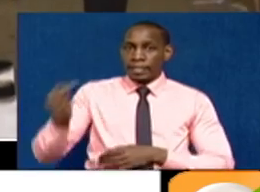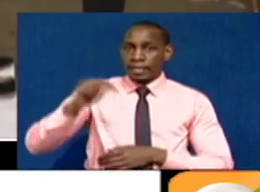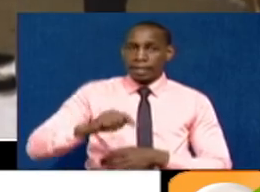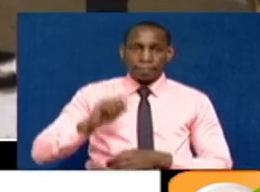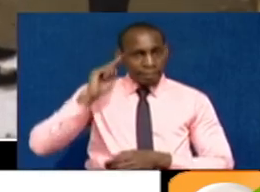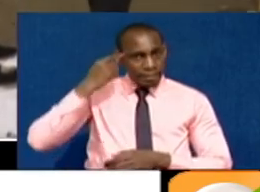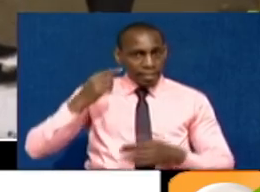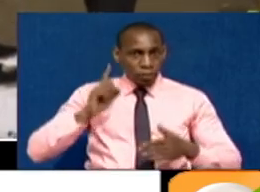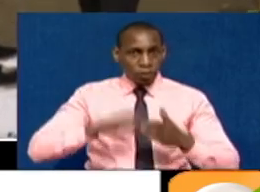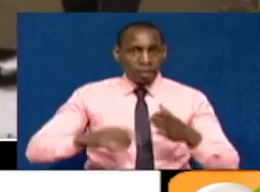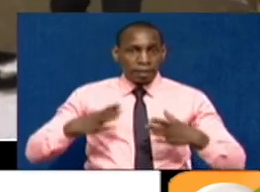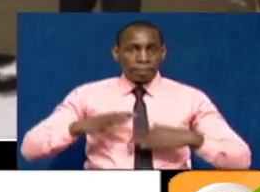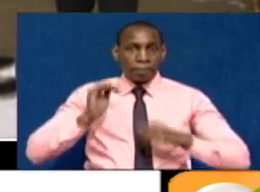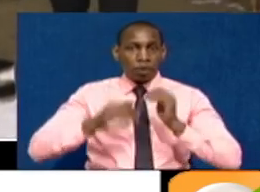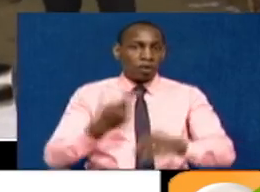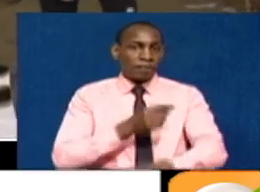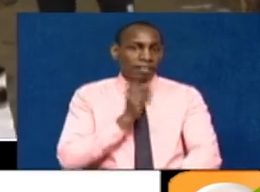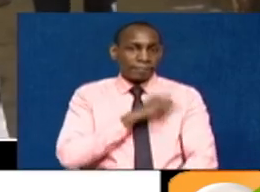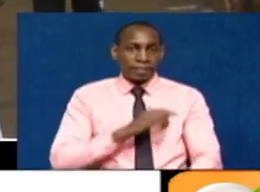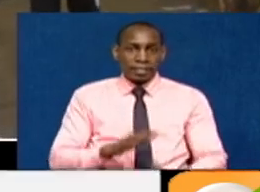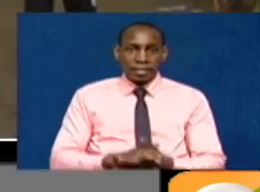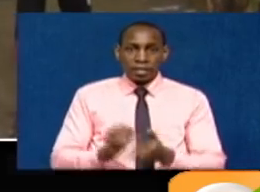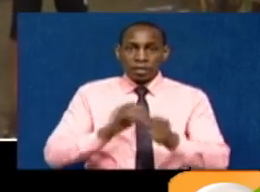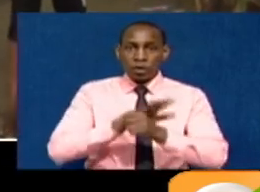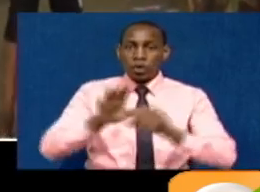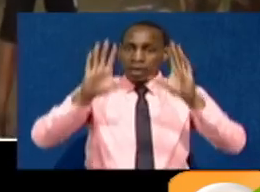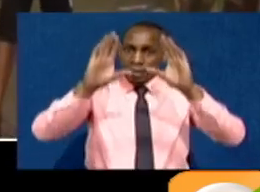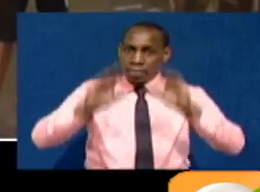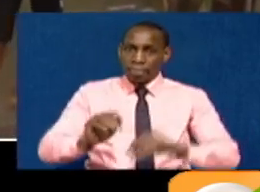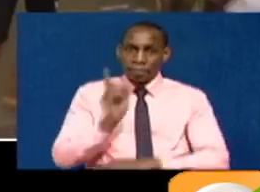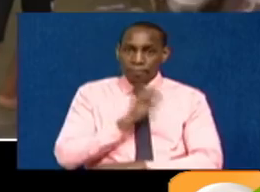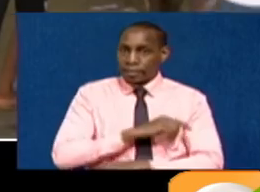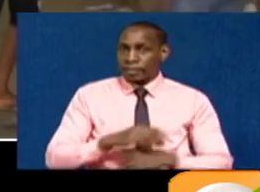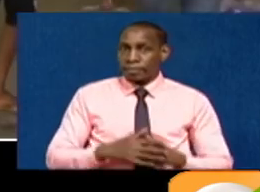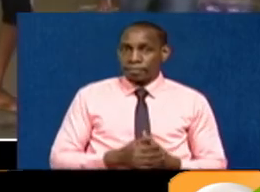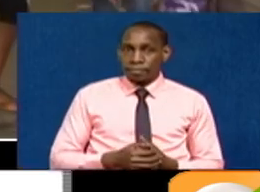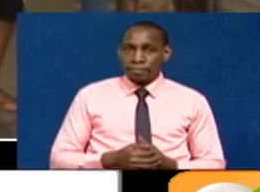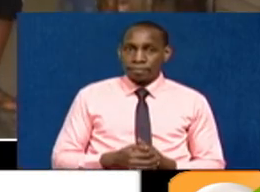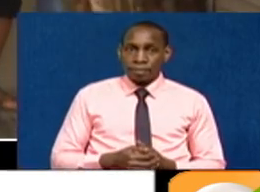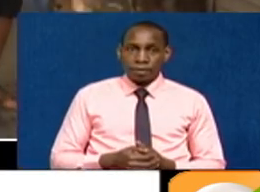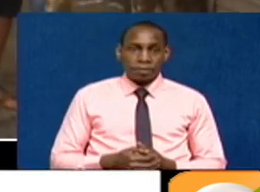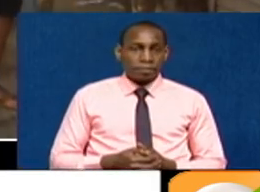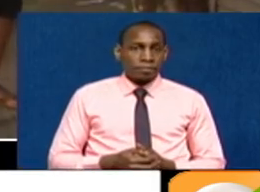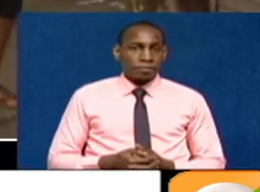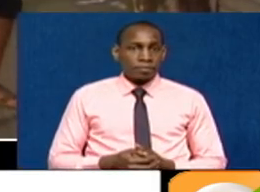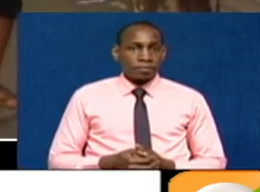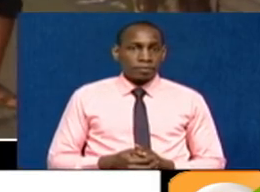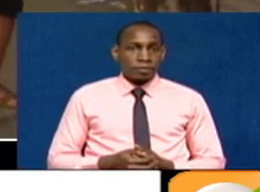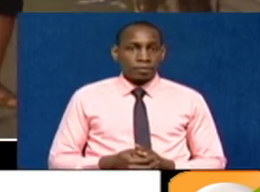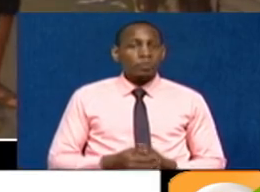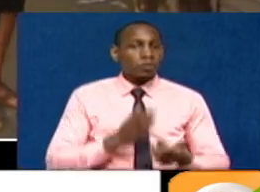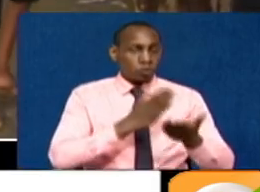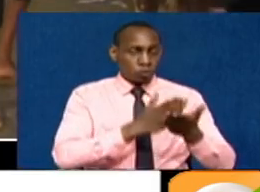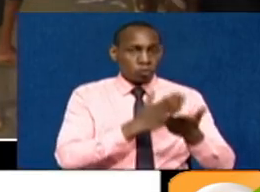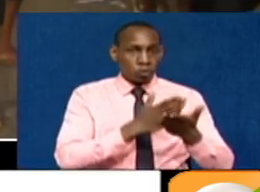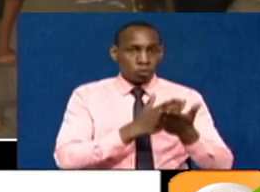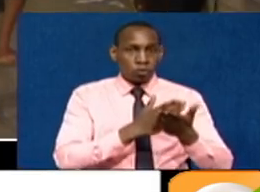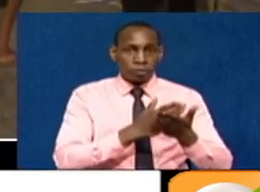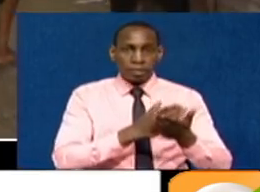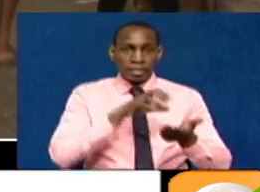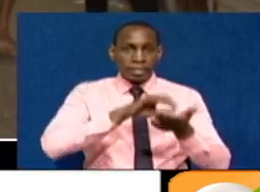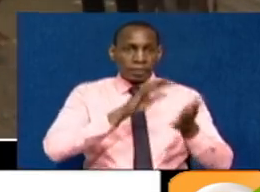has been vaccinated. We have long banished COVID-19 from our borders. Actually, more than that, it